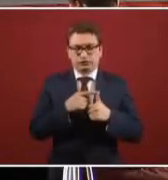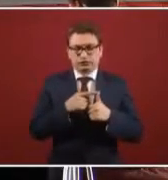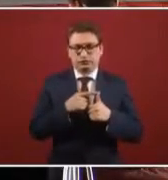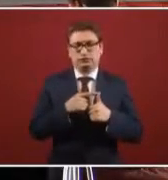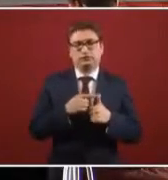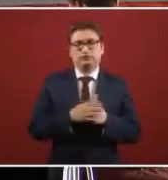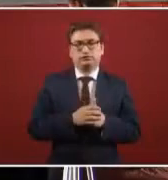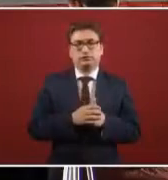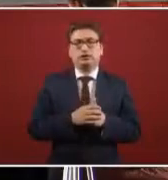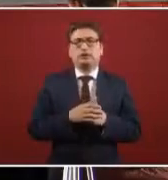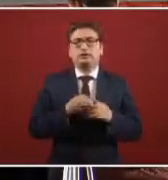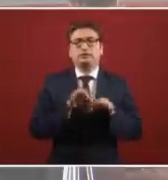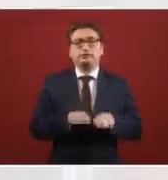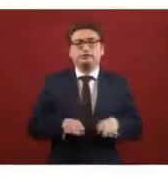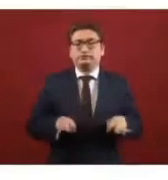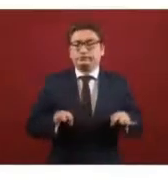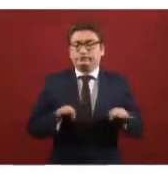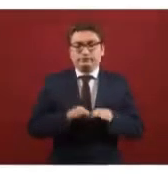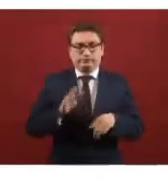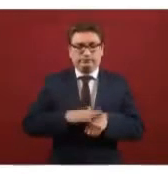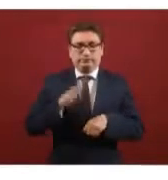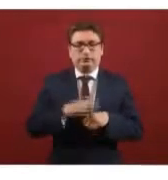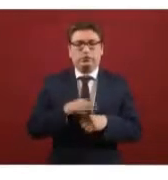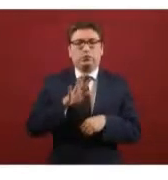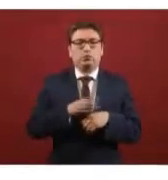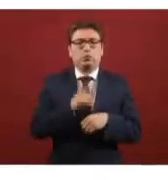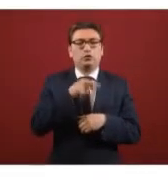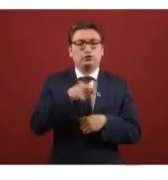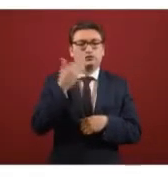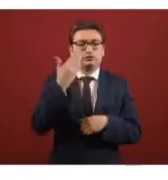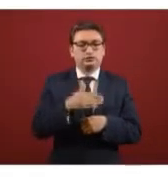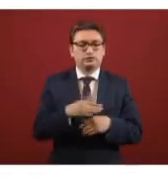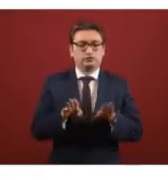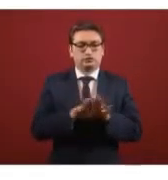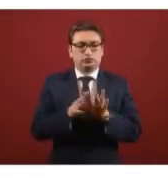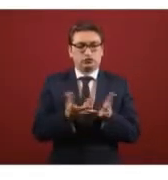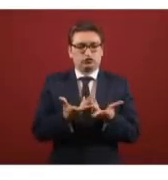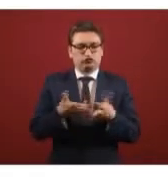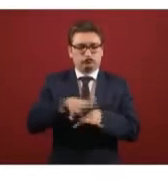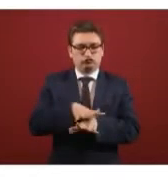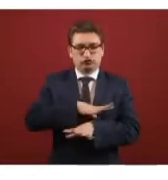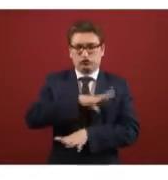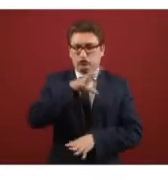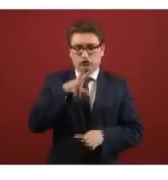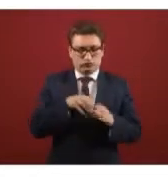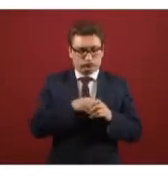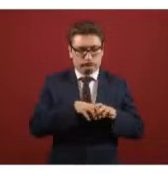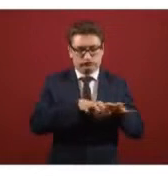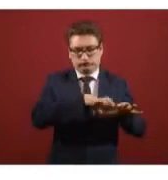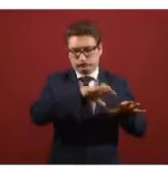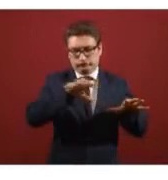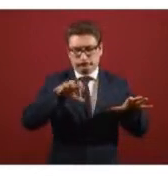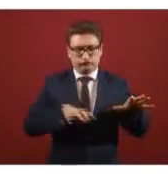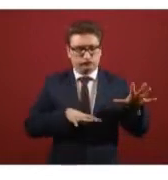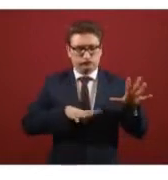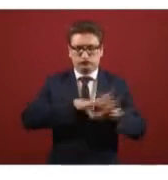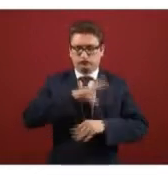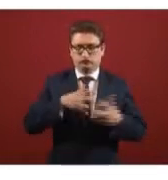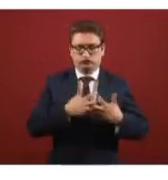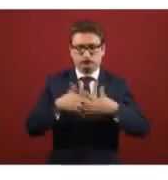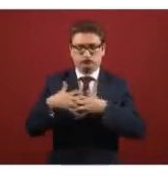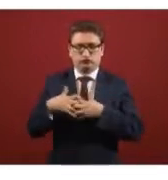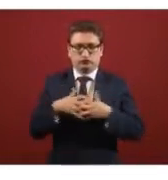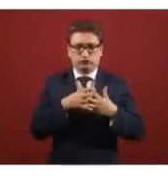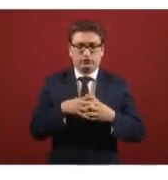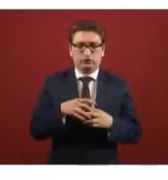package, de which los is más the last importantes, one, porque which is the aquí most lleva la important, integración because here it has the de toda la integration refinería, of all the fue para refineries.